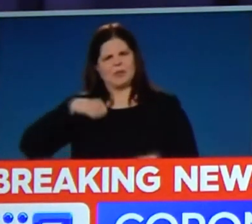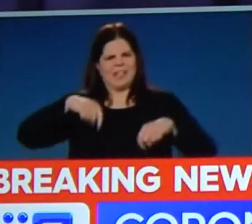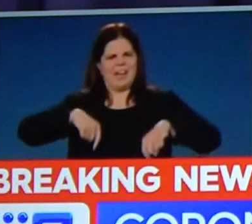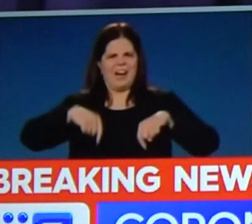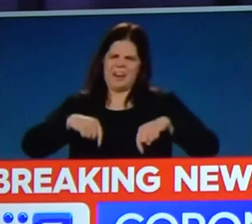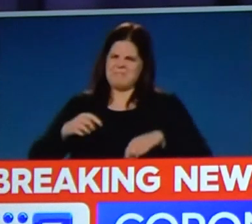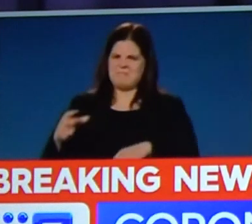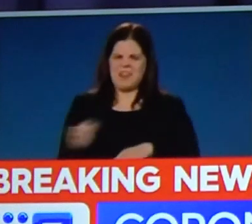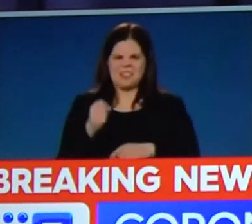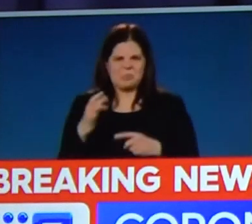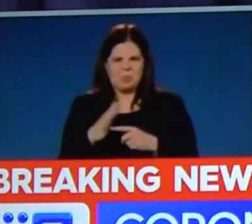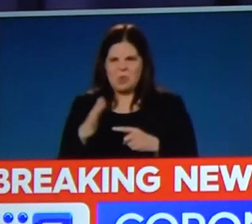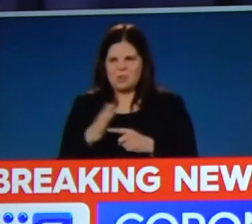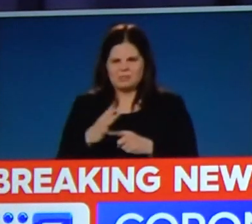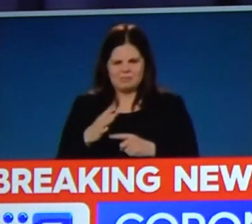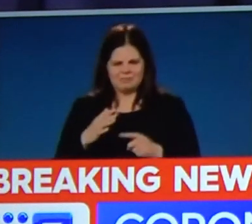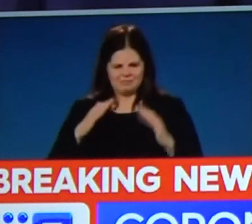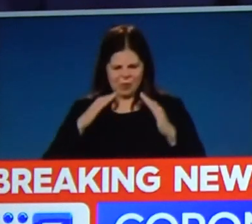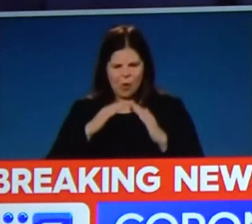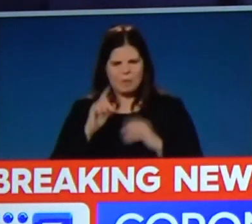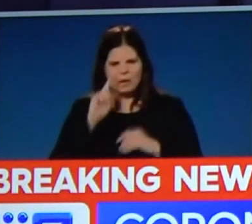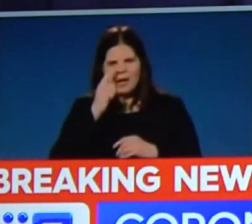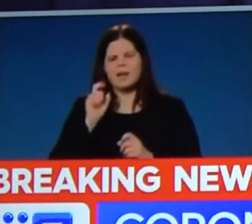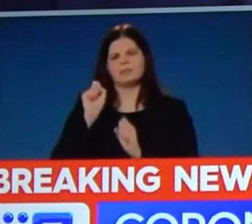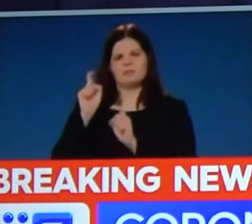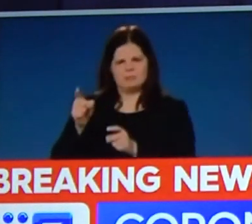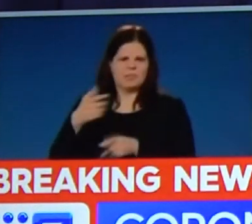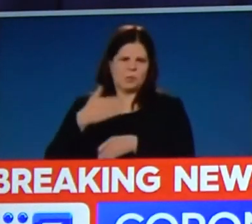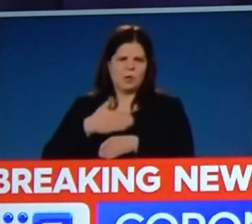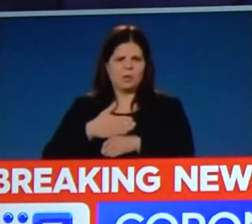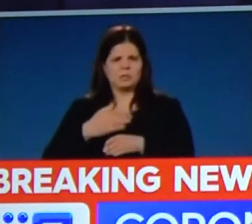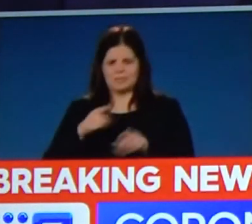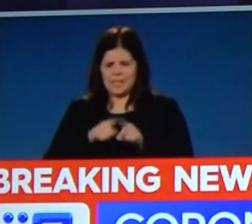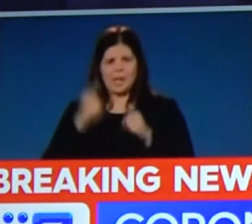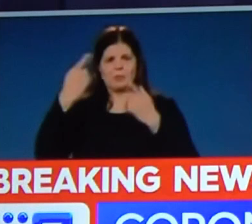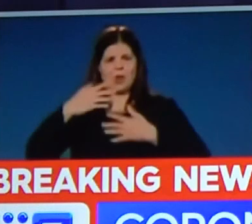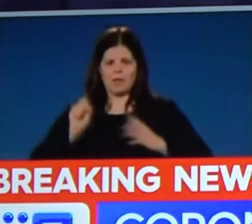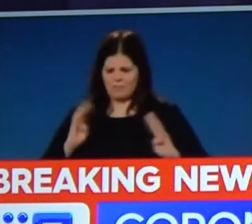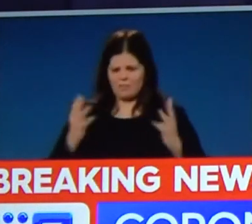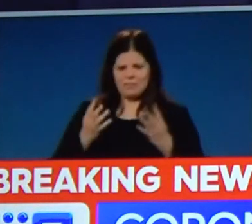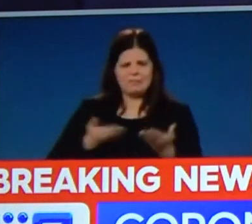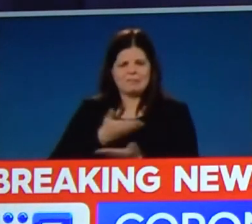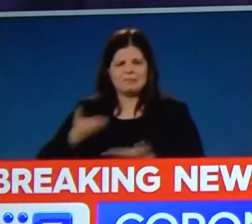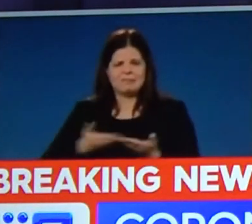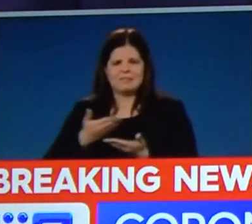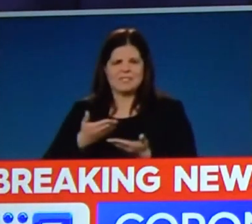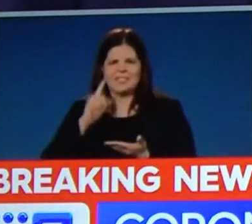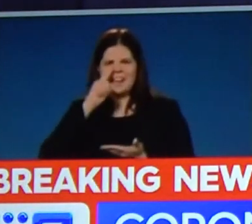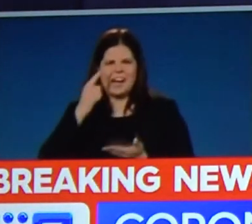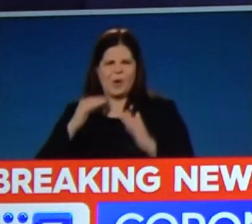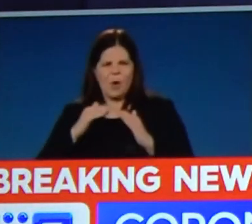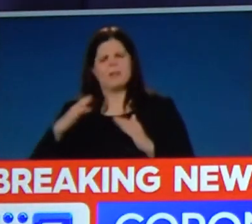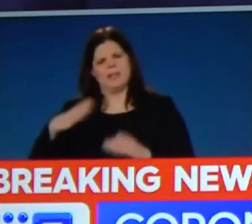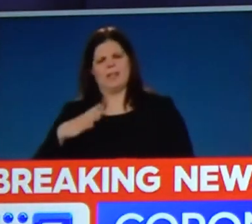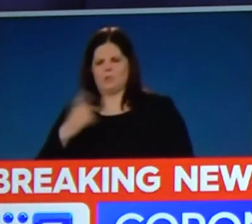they're doing, including tonight on the economic package, for example, then they can't do that from home and they'll need to be at work. But